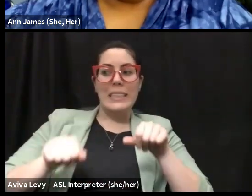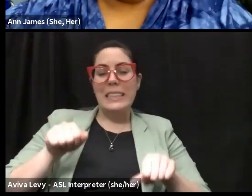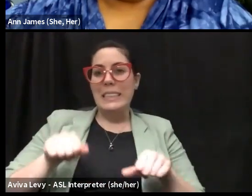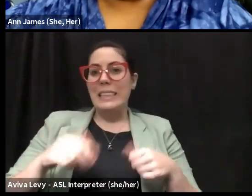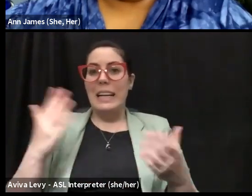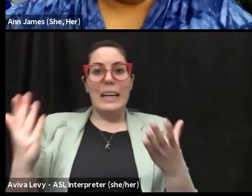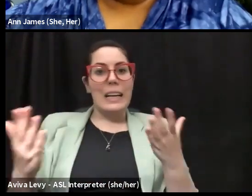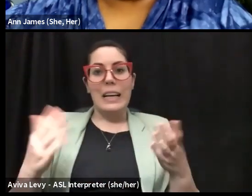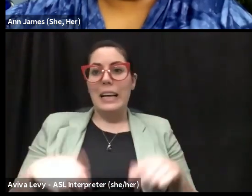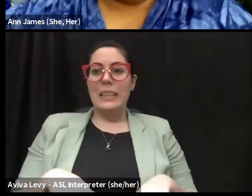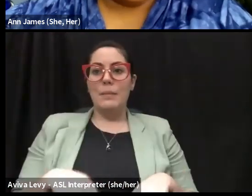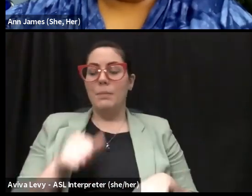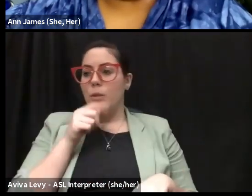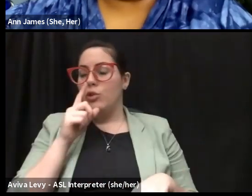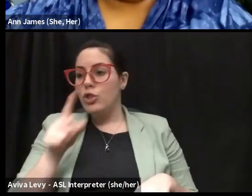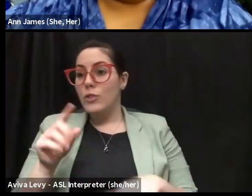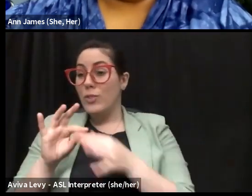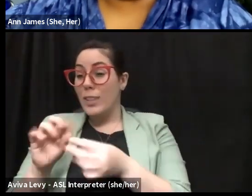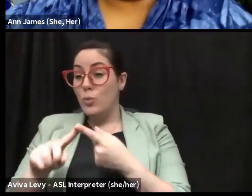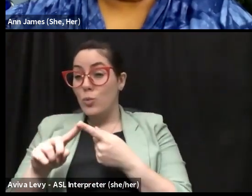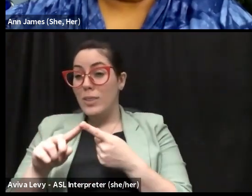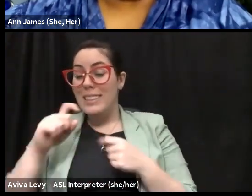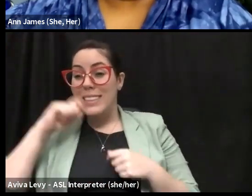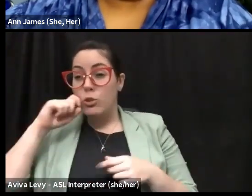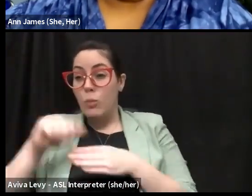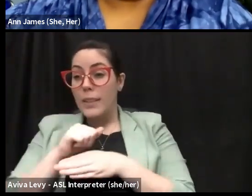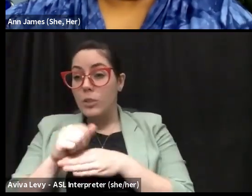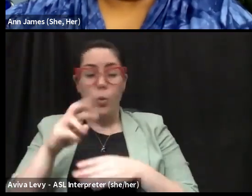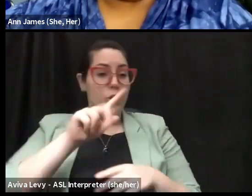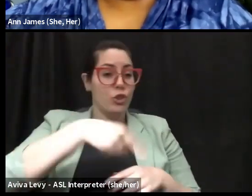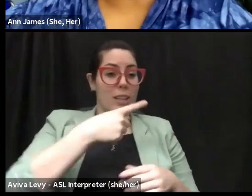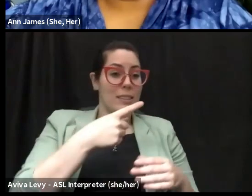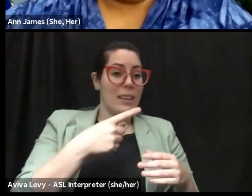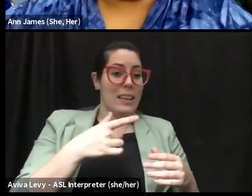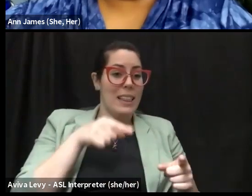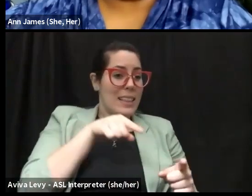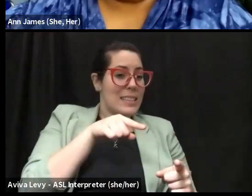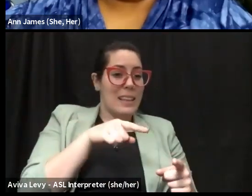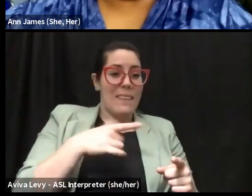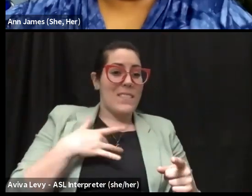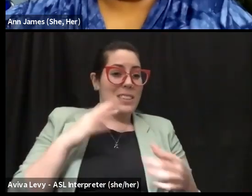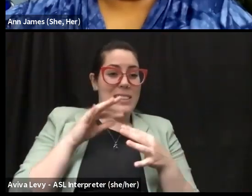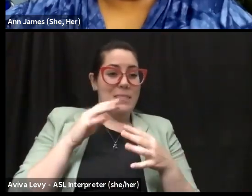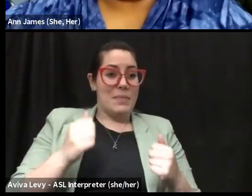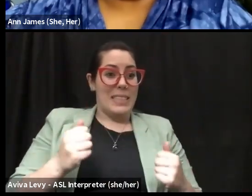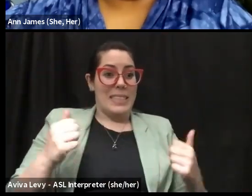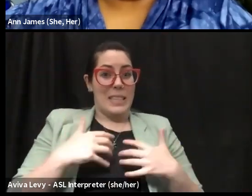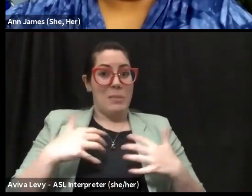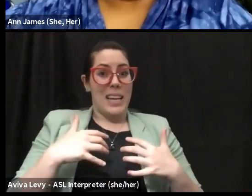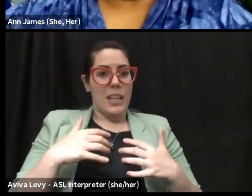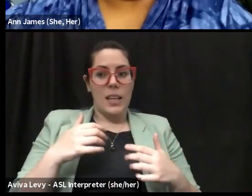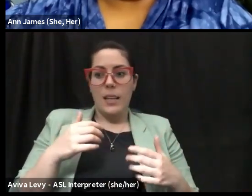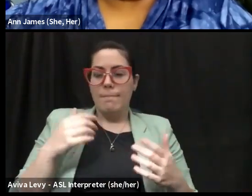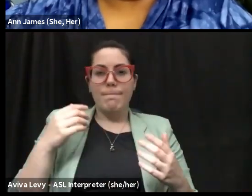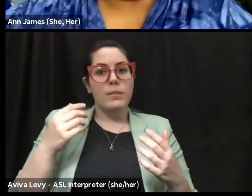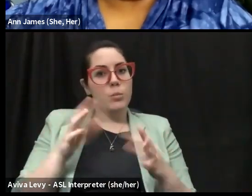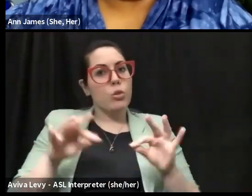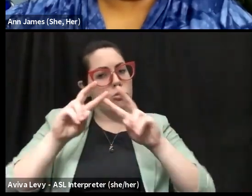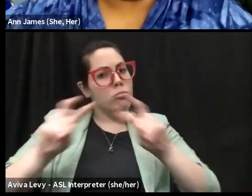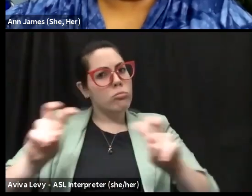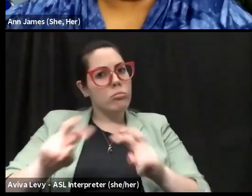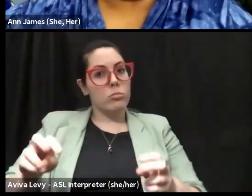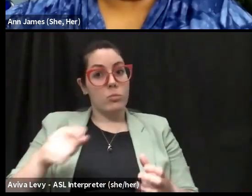actual sexual practice or whether it just feels intimidating, whether it's about wanting somebody to come